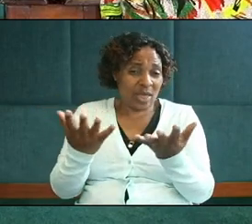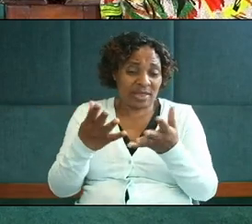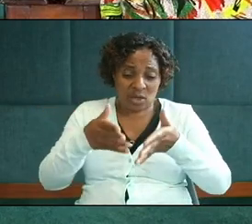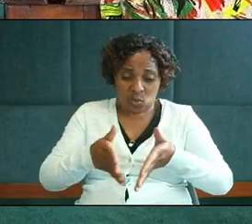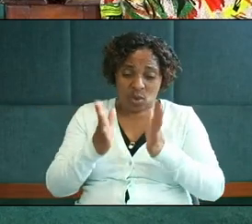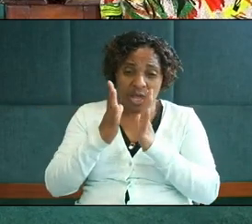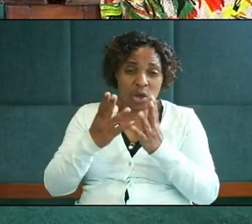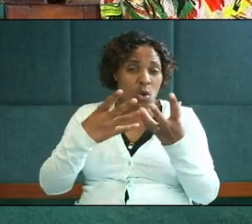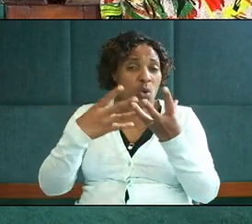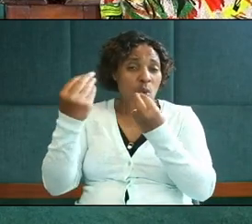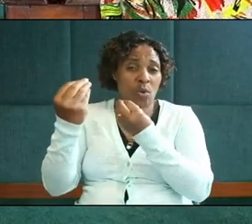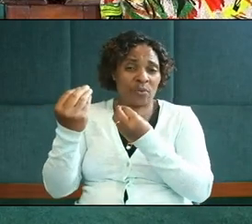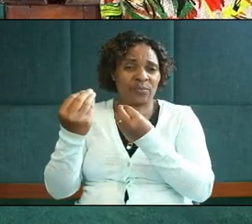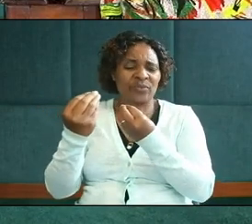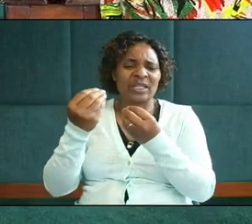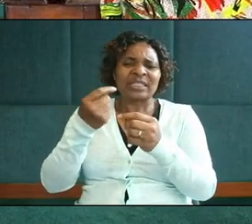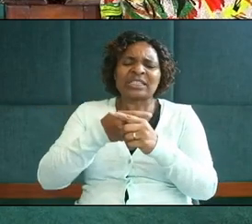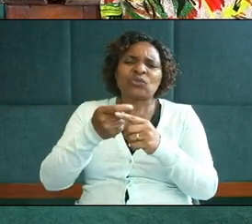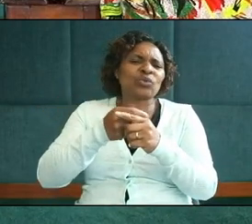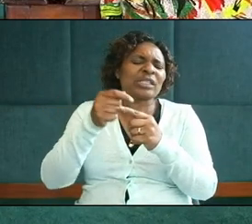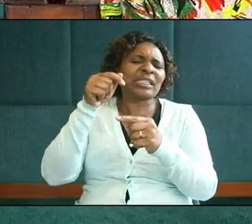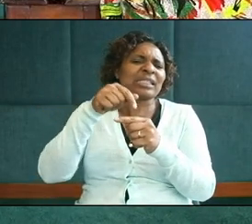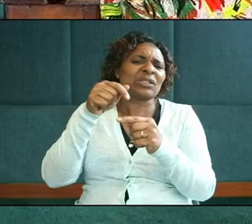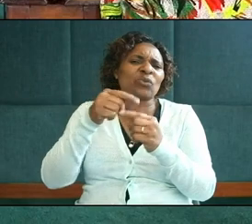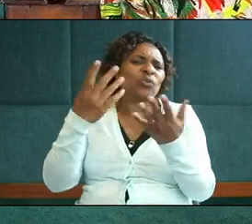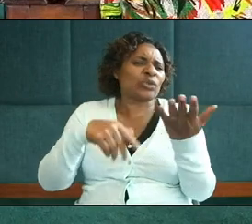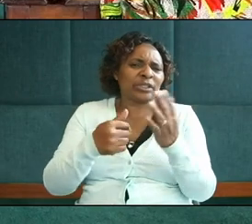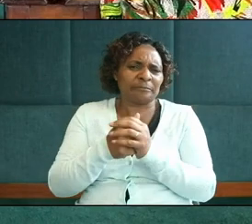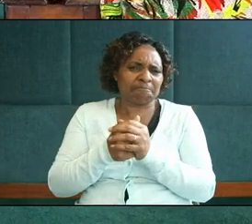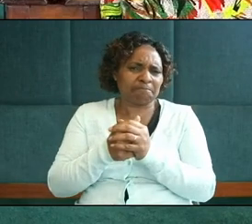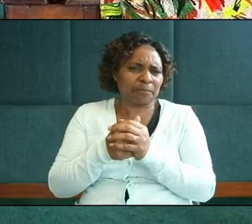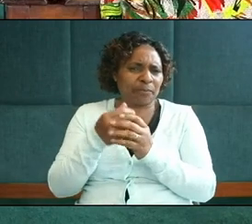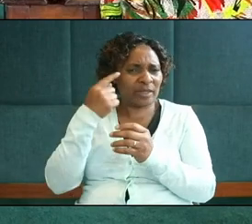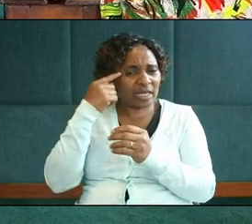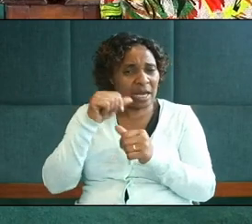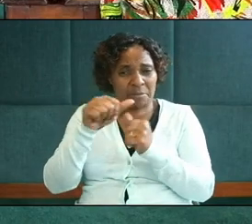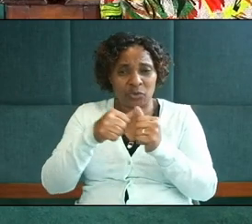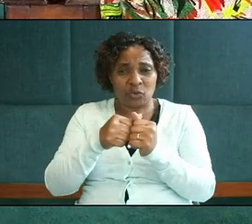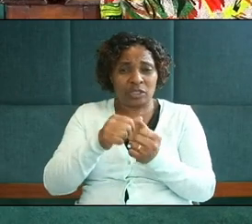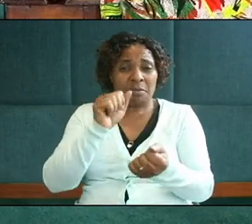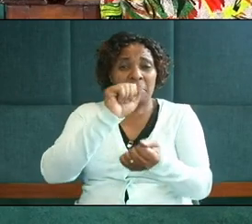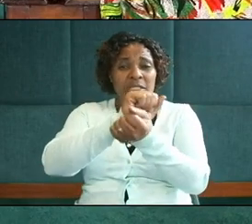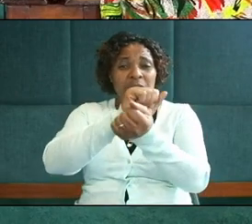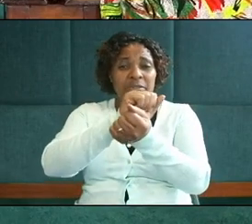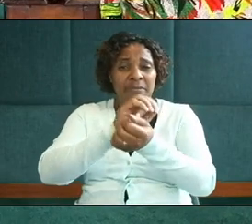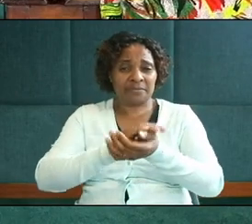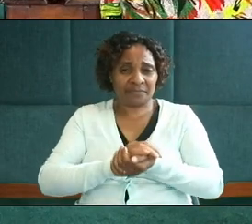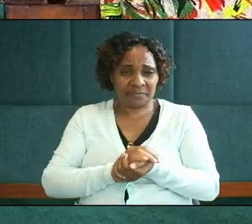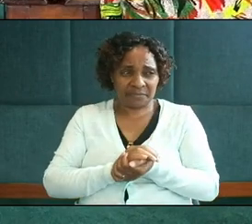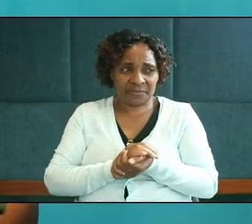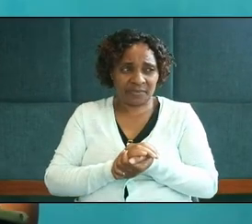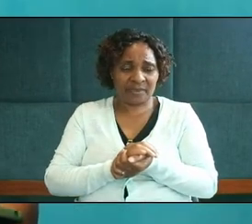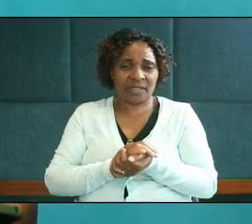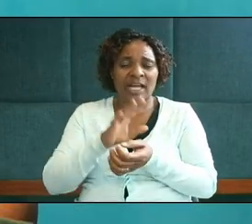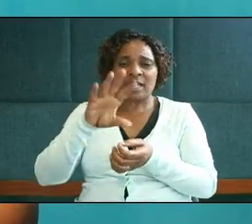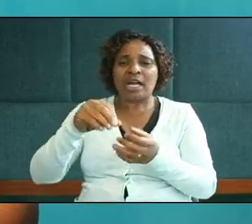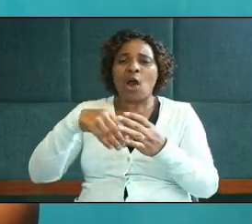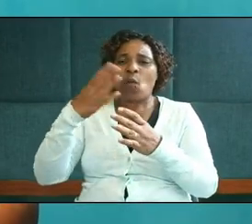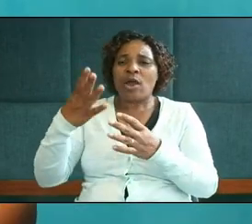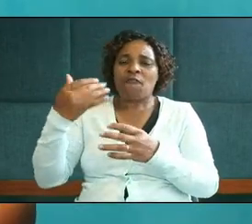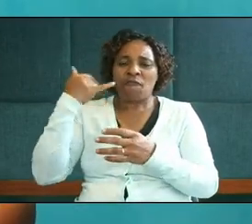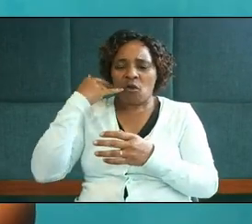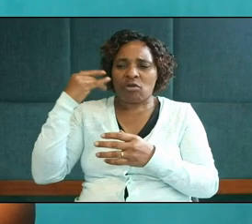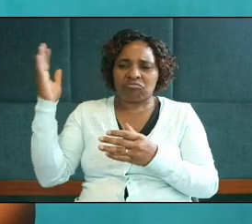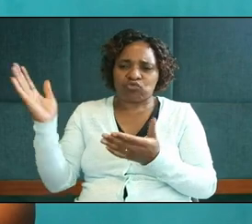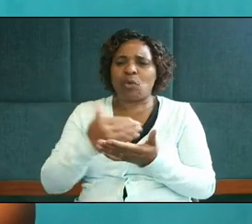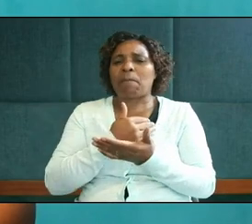of the kind of trainings I think about is maybe punishments, like, you know, or you take away their phone. These days,